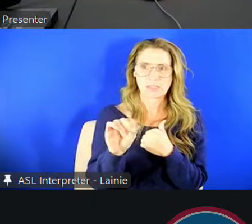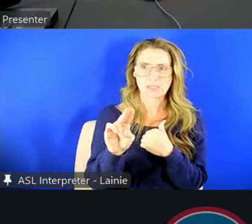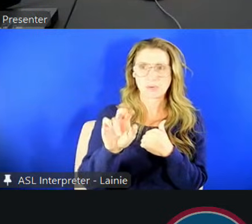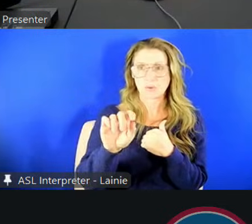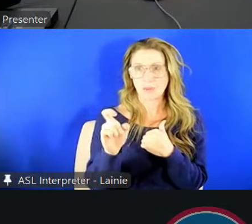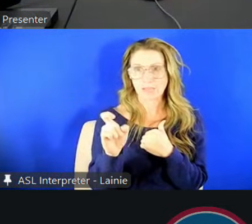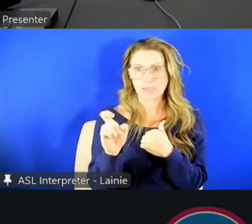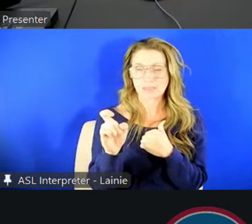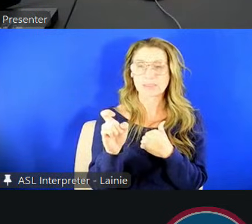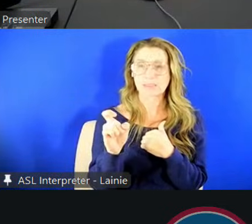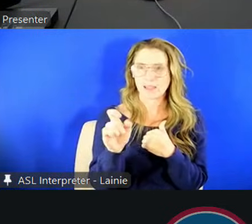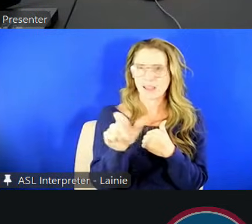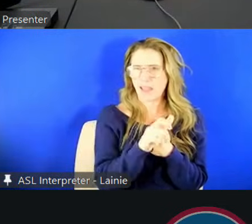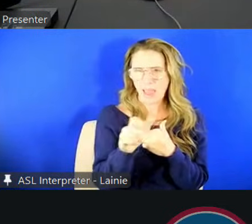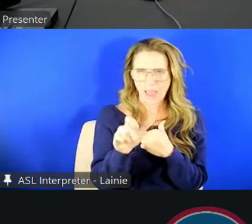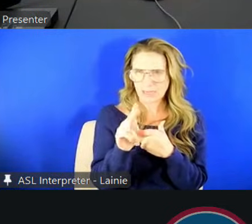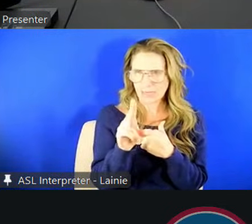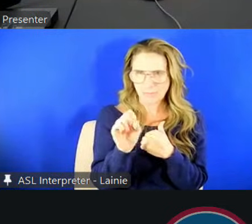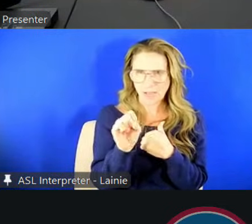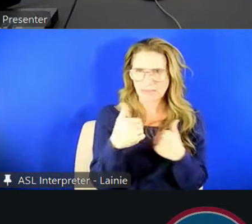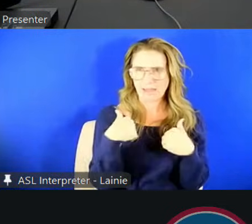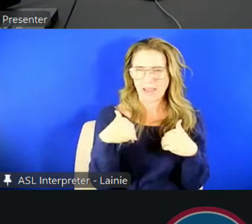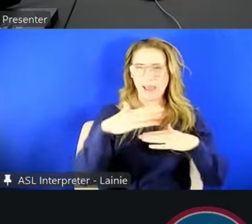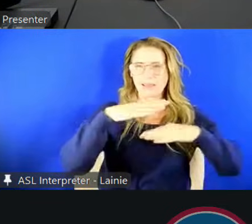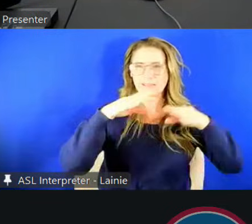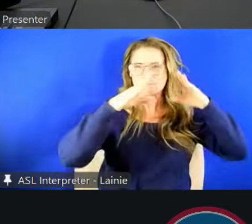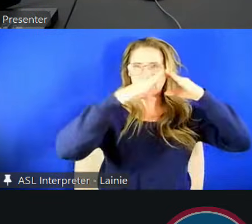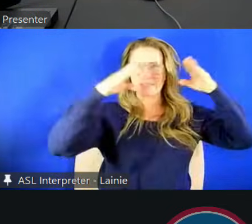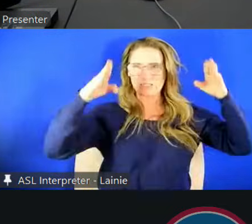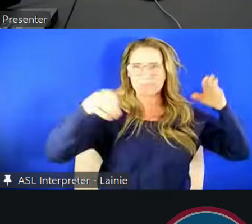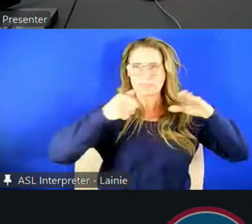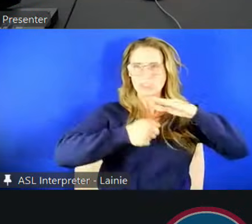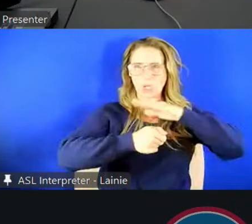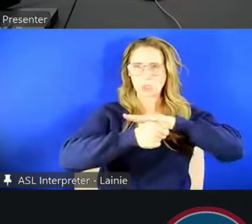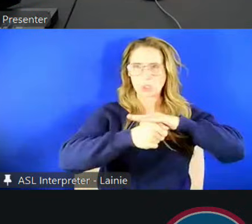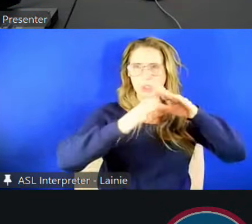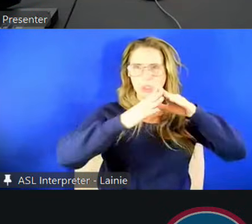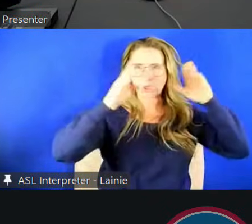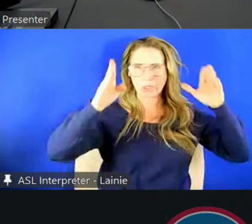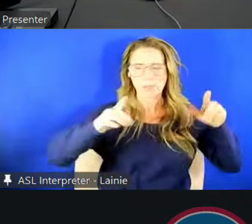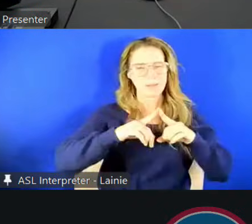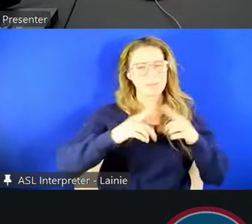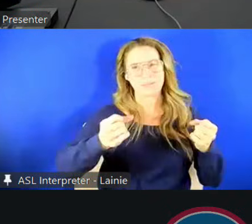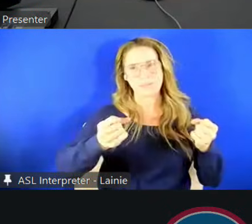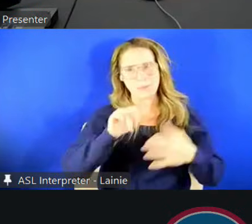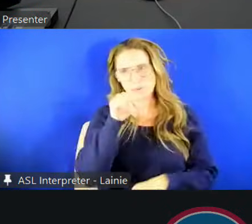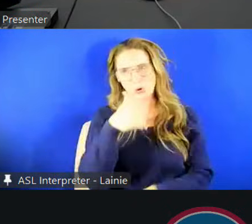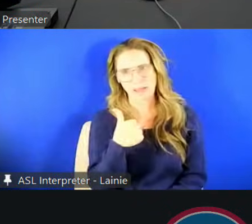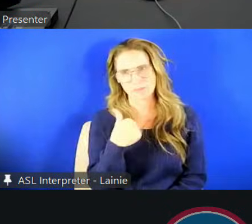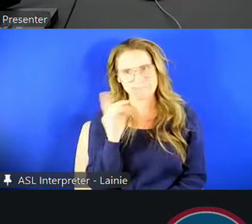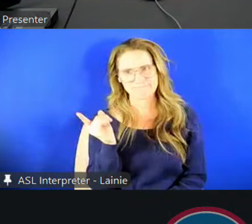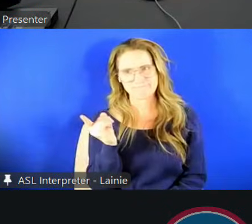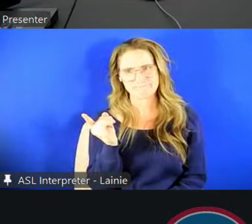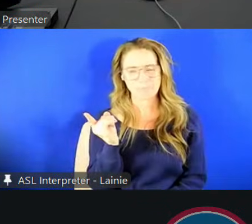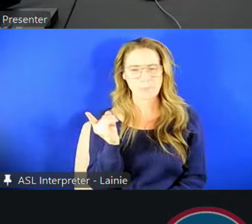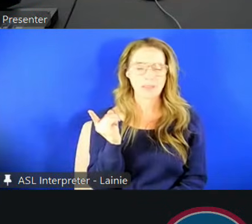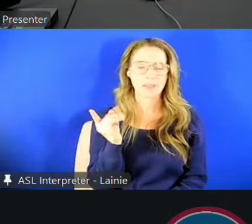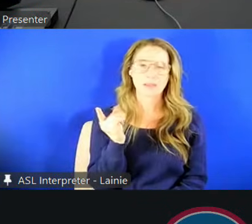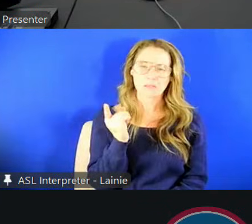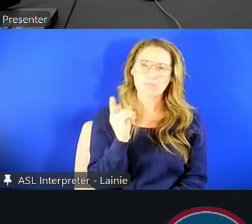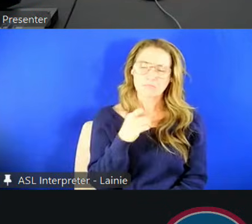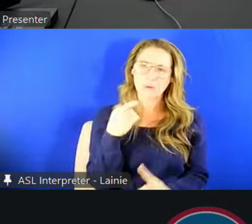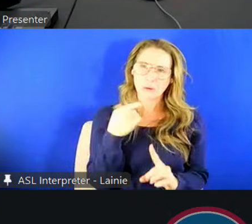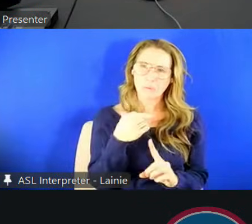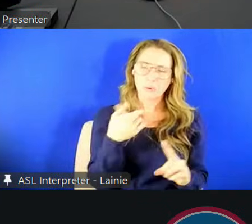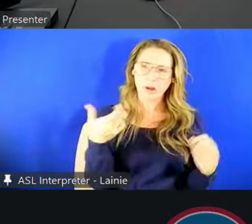but of course that leaves, the many bus stops that do not. So yeah, that to your point, partnering